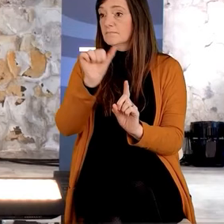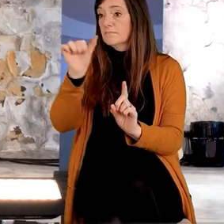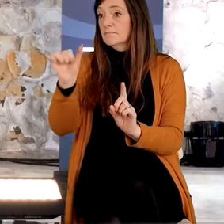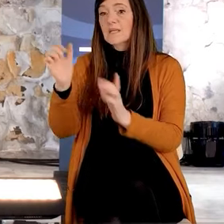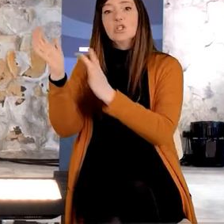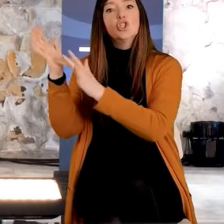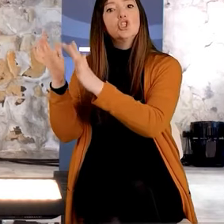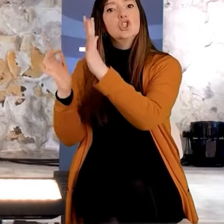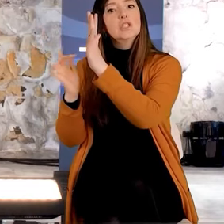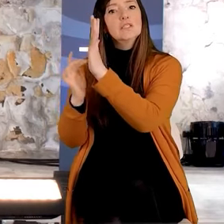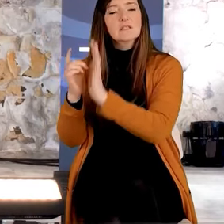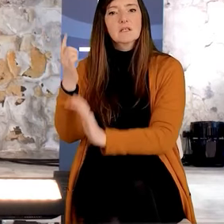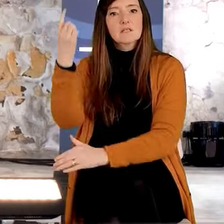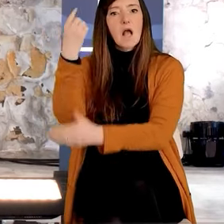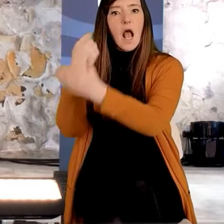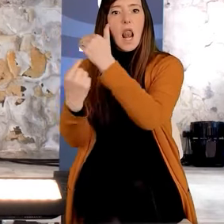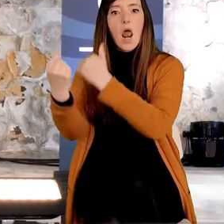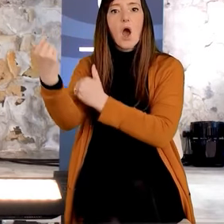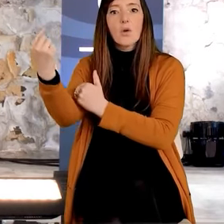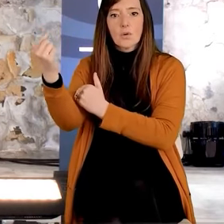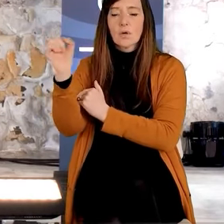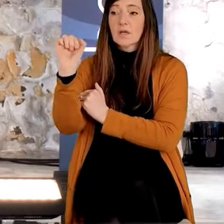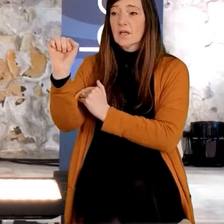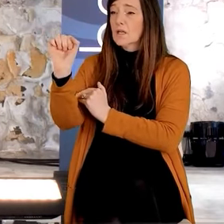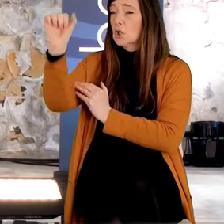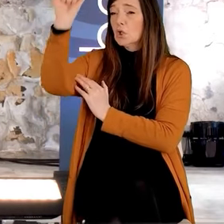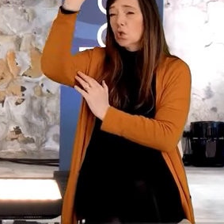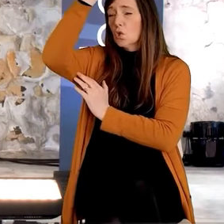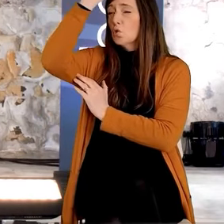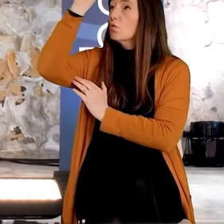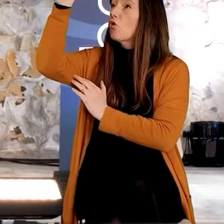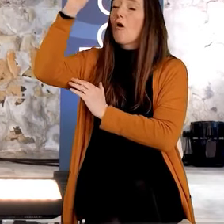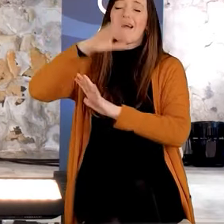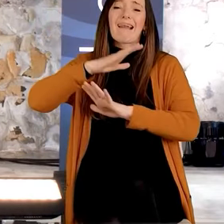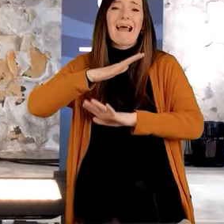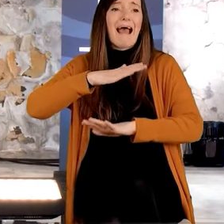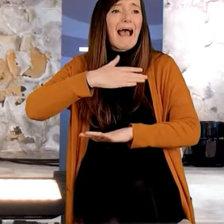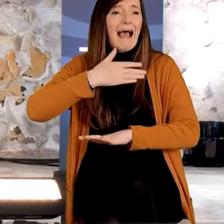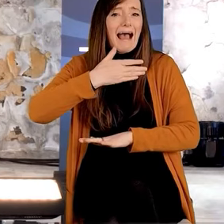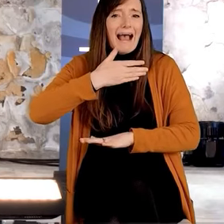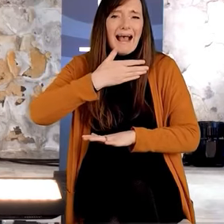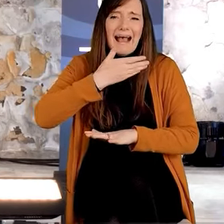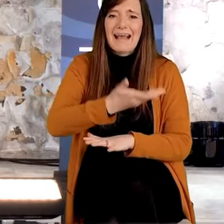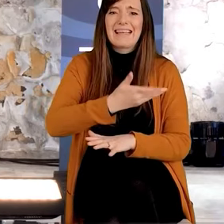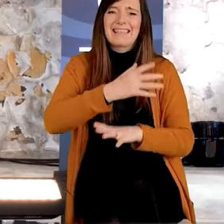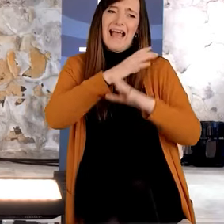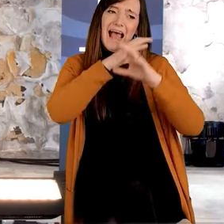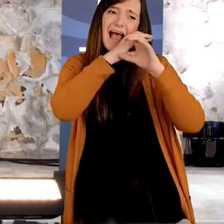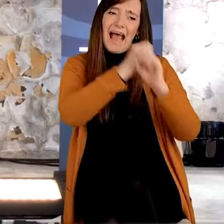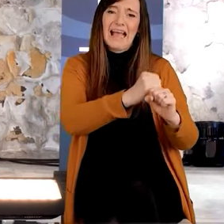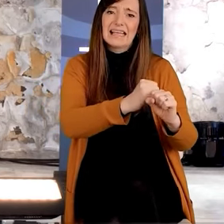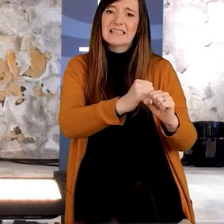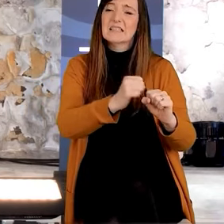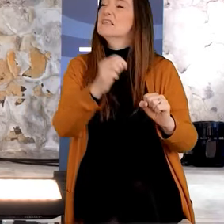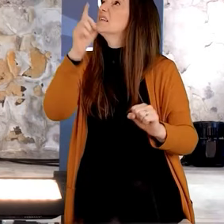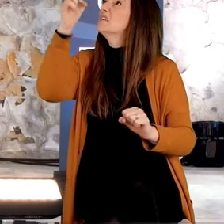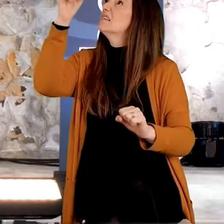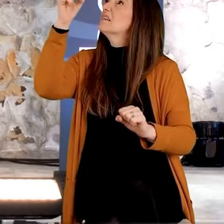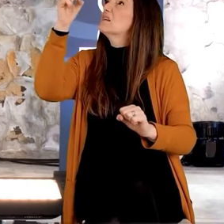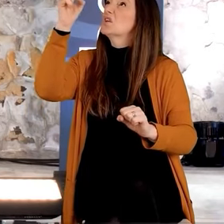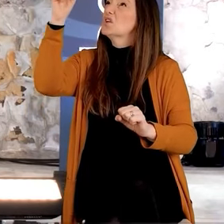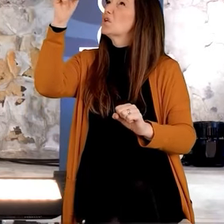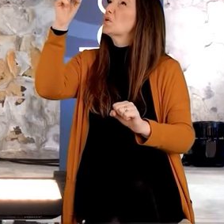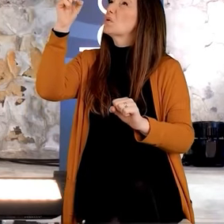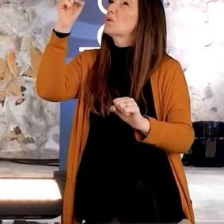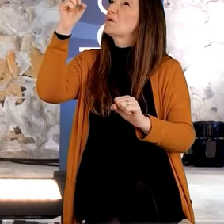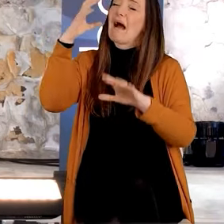things. Jesus alone believed that God hated these things and lived by it every day. Jesus could say to the